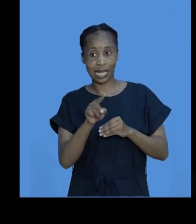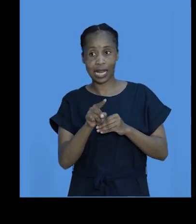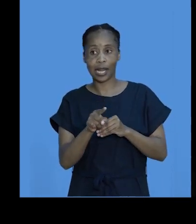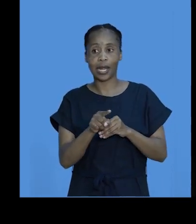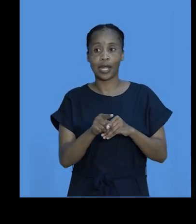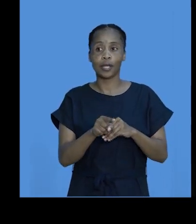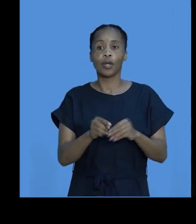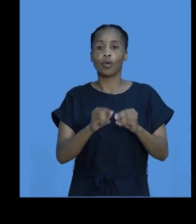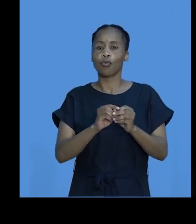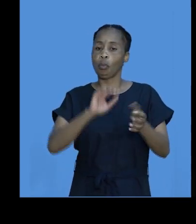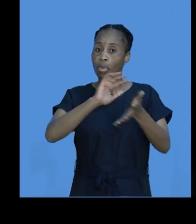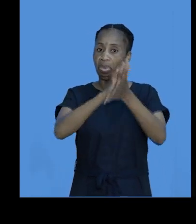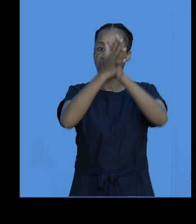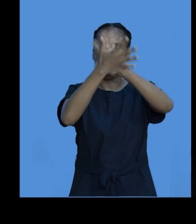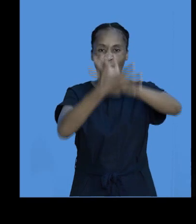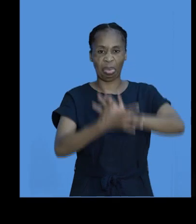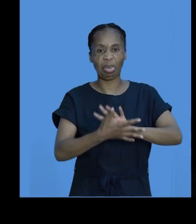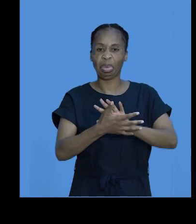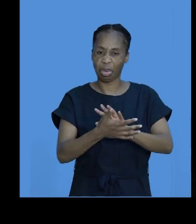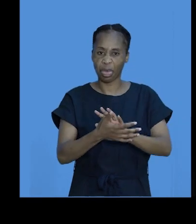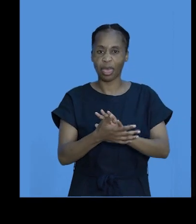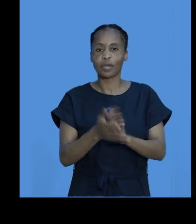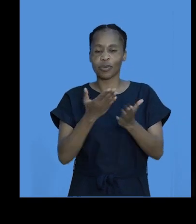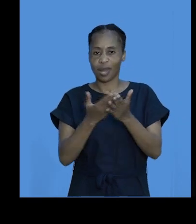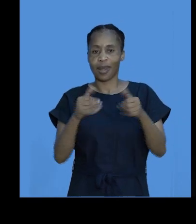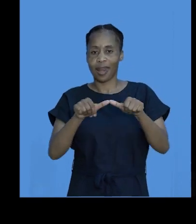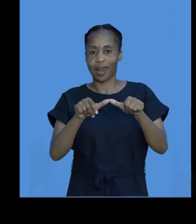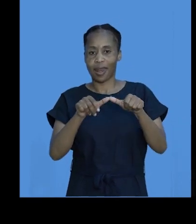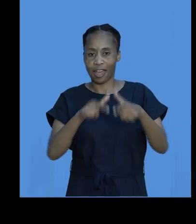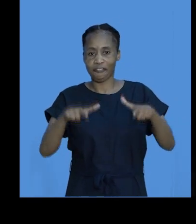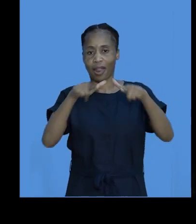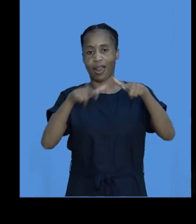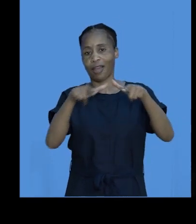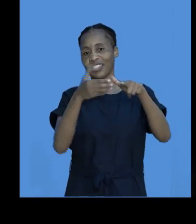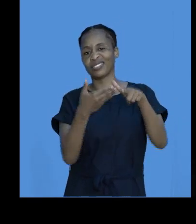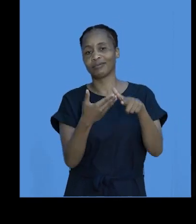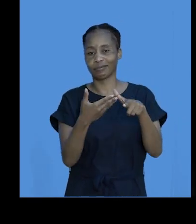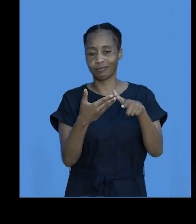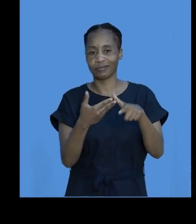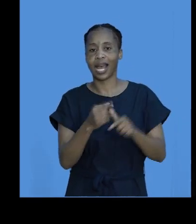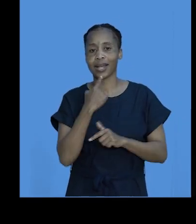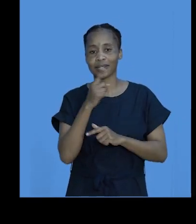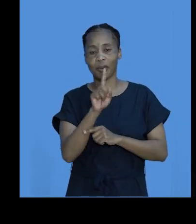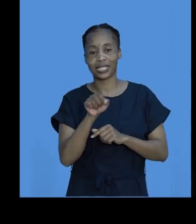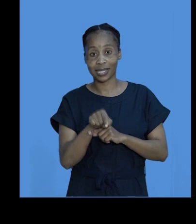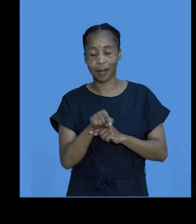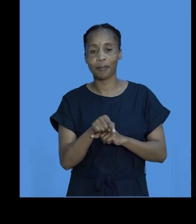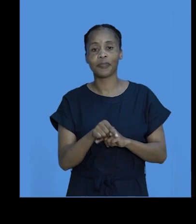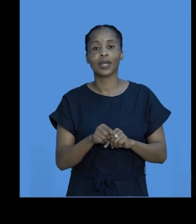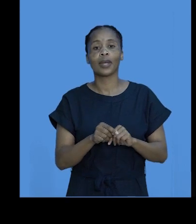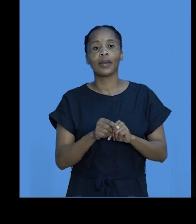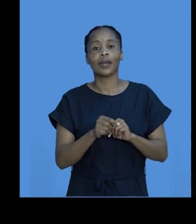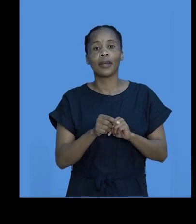is given to business that allows them to pollute up to a certain level there. The answer here